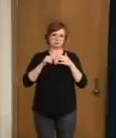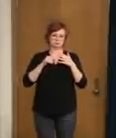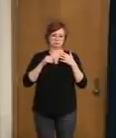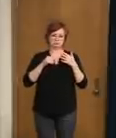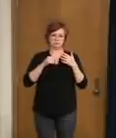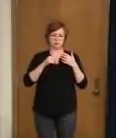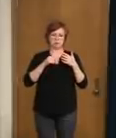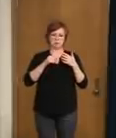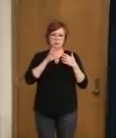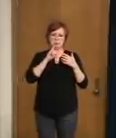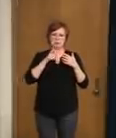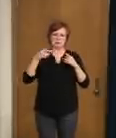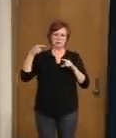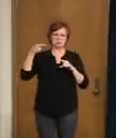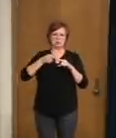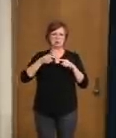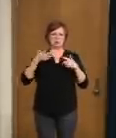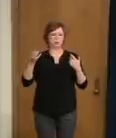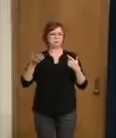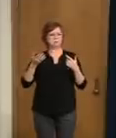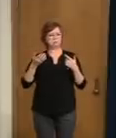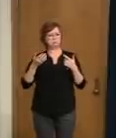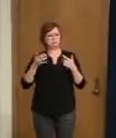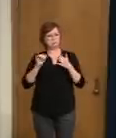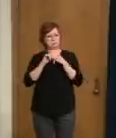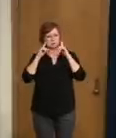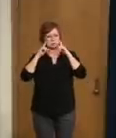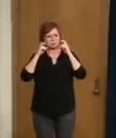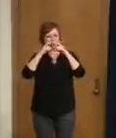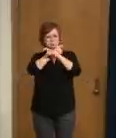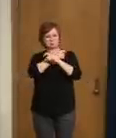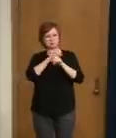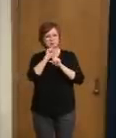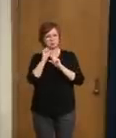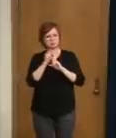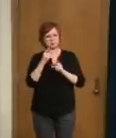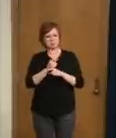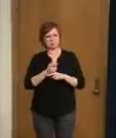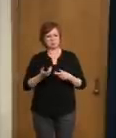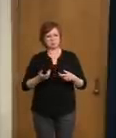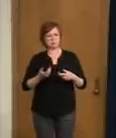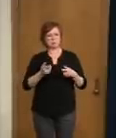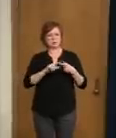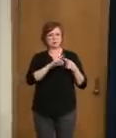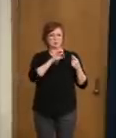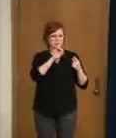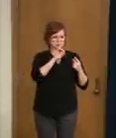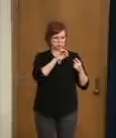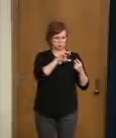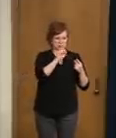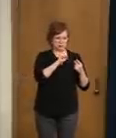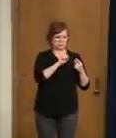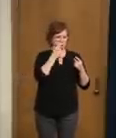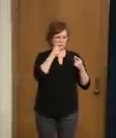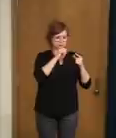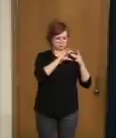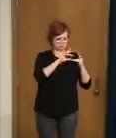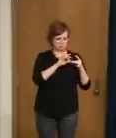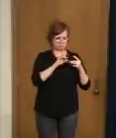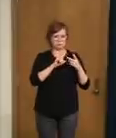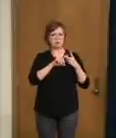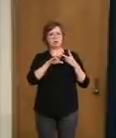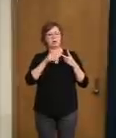And we are prioritizing based on the epidemiology that Dr. Shahab indicated. We also have